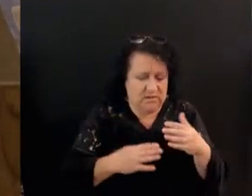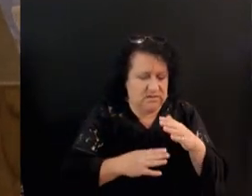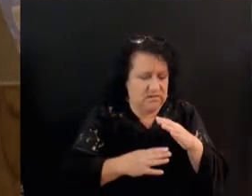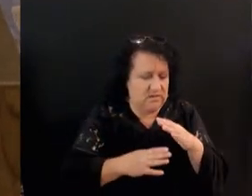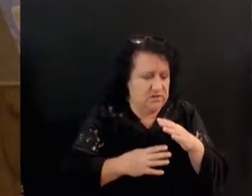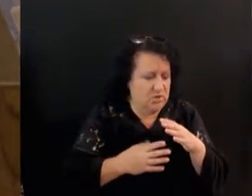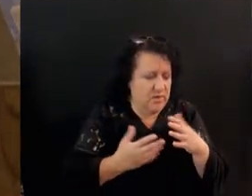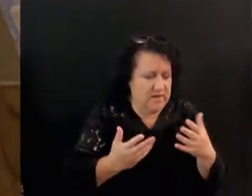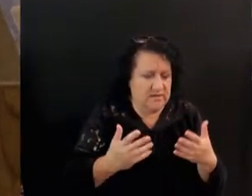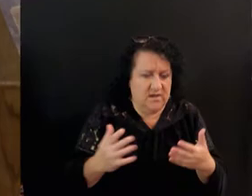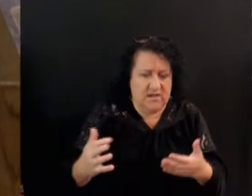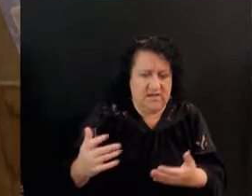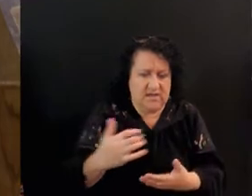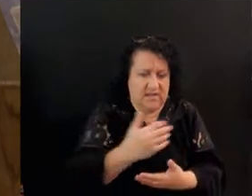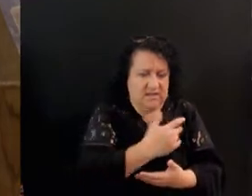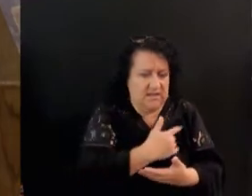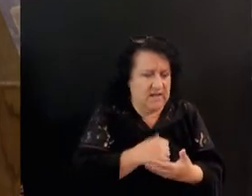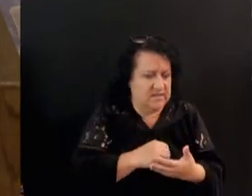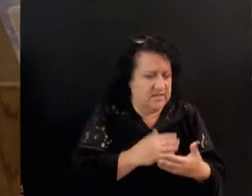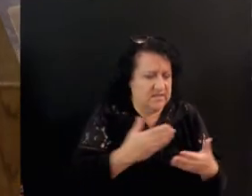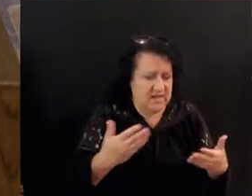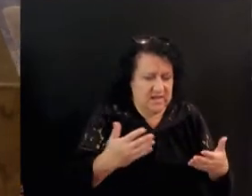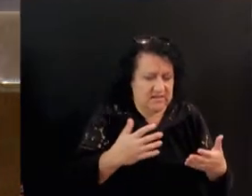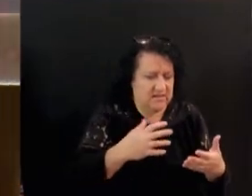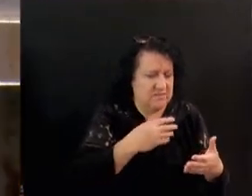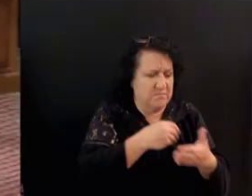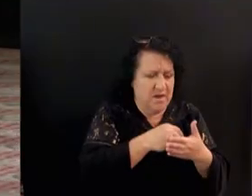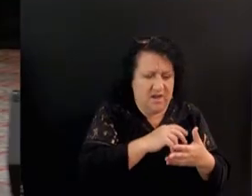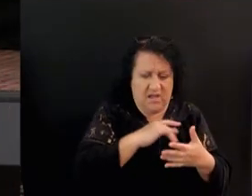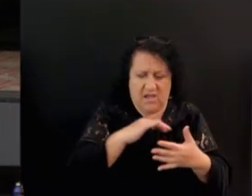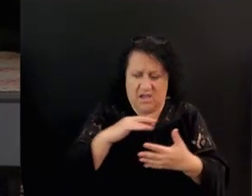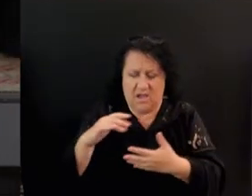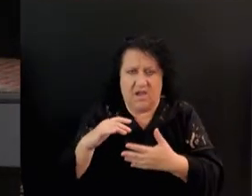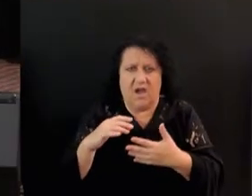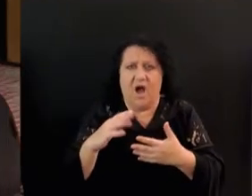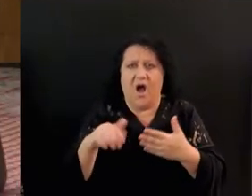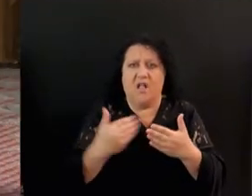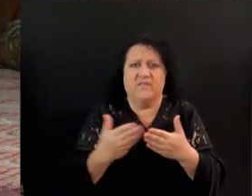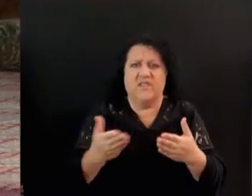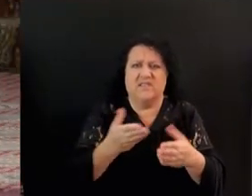sudden everything you had been depending upon for security and provision, it's gone.